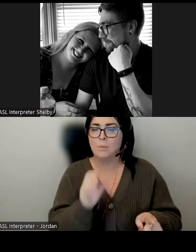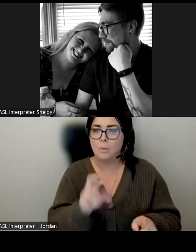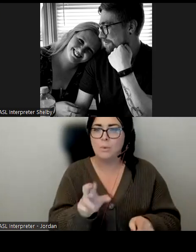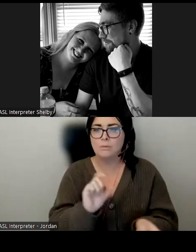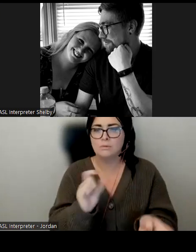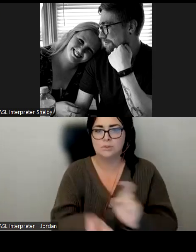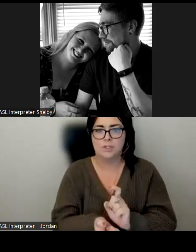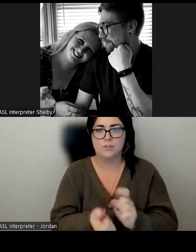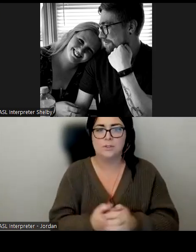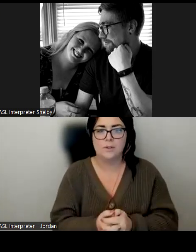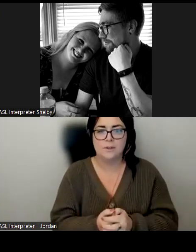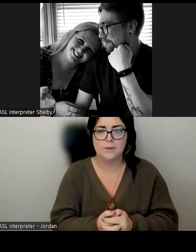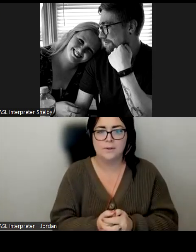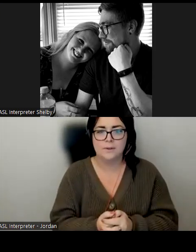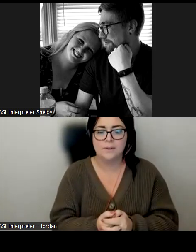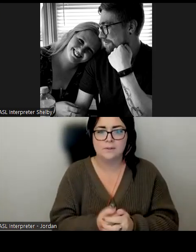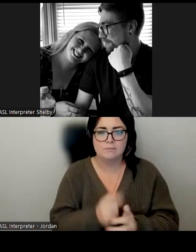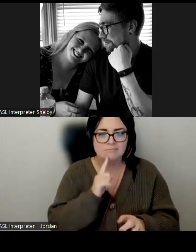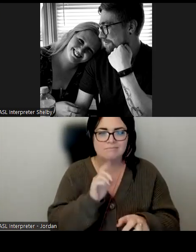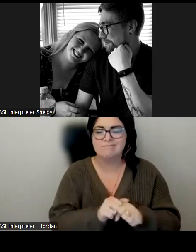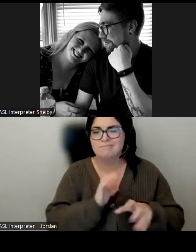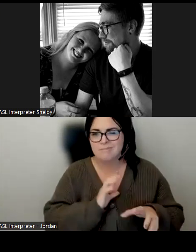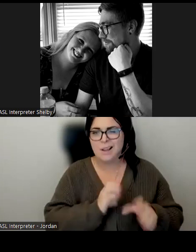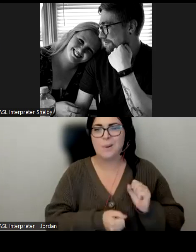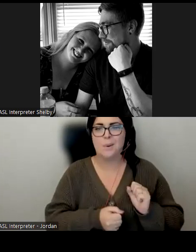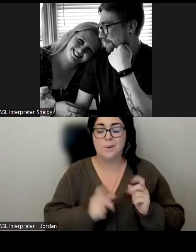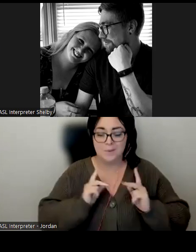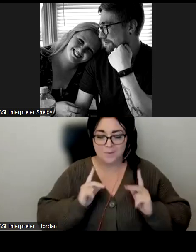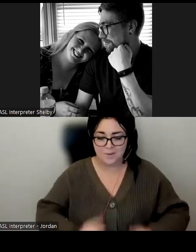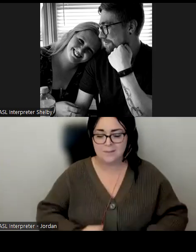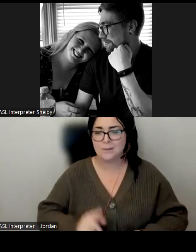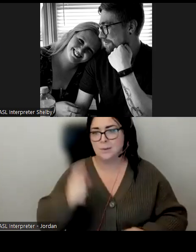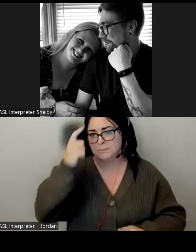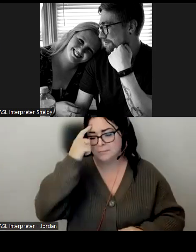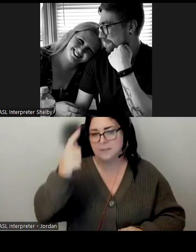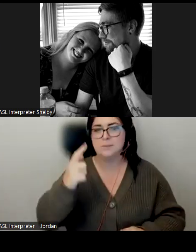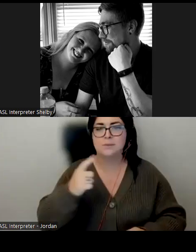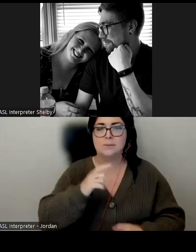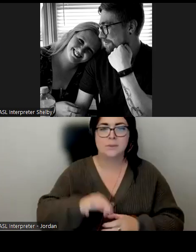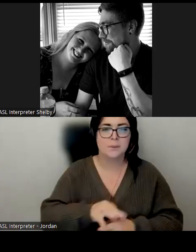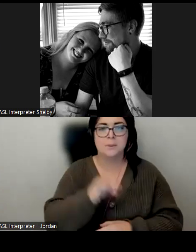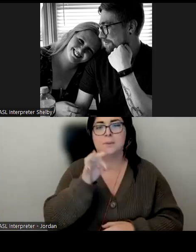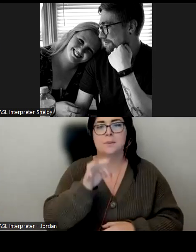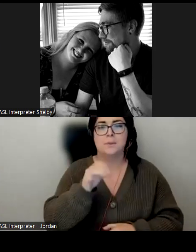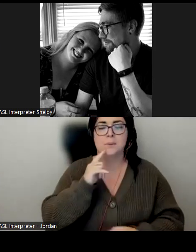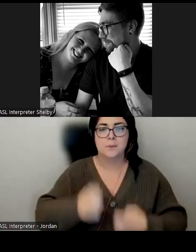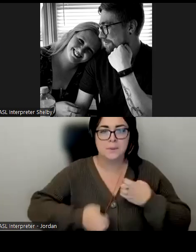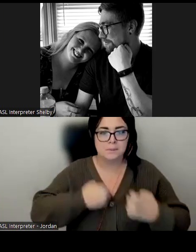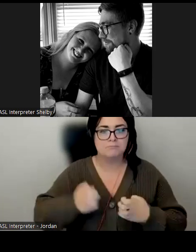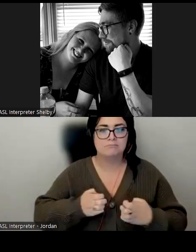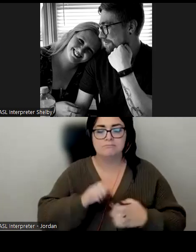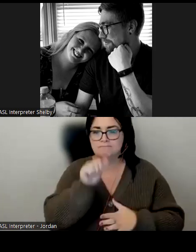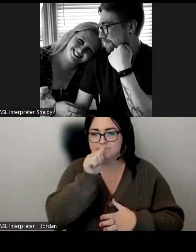involve intense sorrow, which can be mental, physical, emotional, and spiritual suffering resulting from